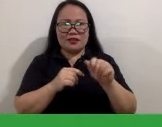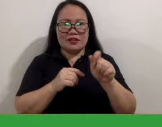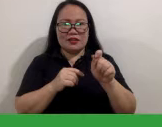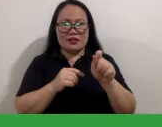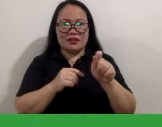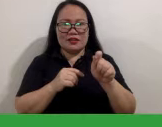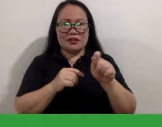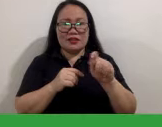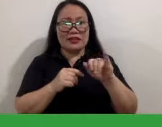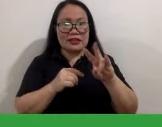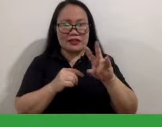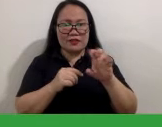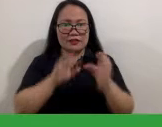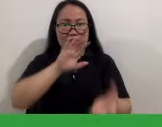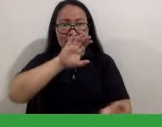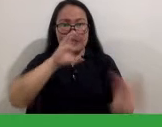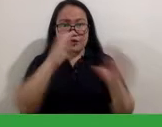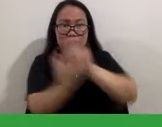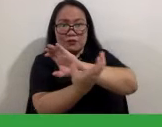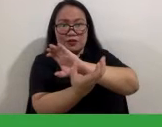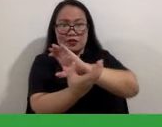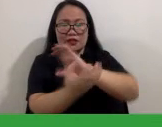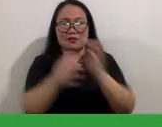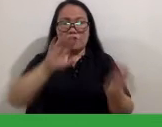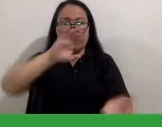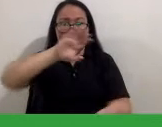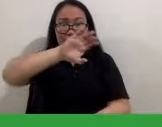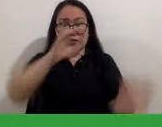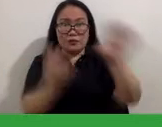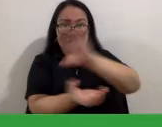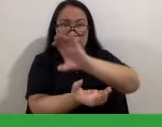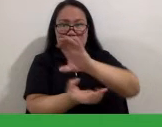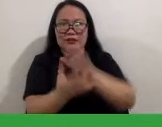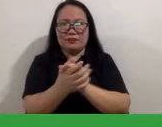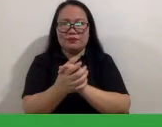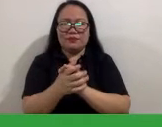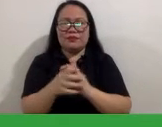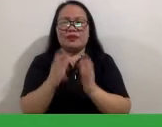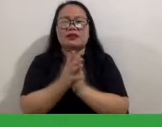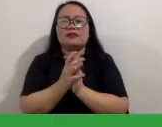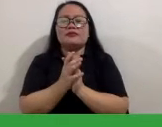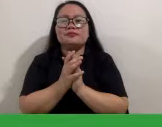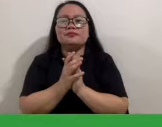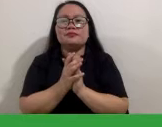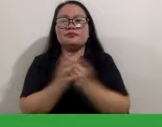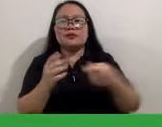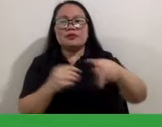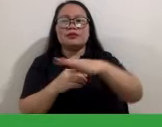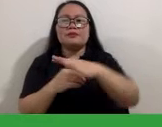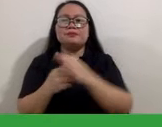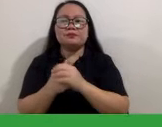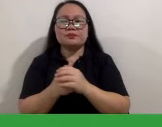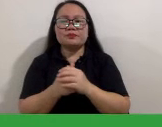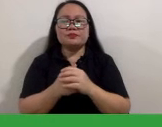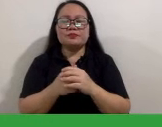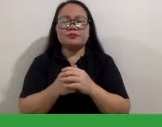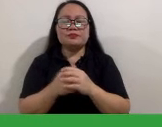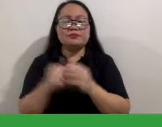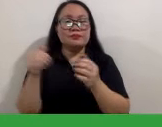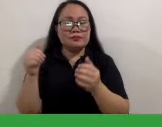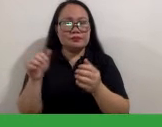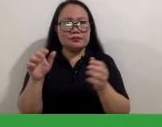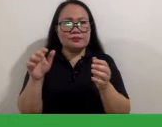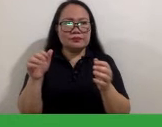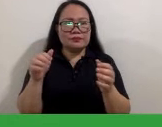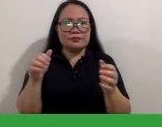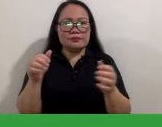ilalagay lang natin siya dun sa unahan, and then si 3, ililipat naman natin siya sa kabila. Okay, so pinagpalit natin yung order niya,